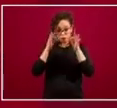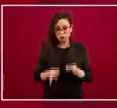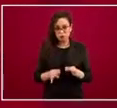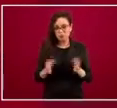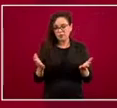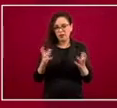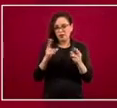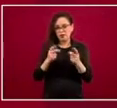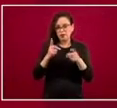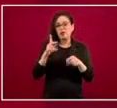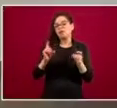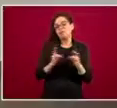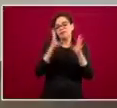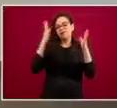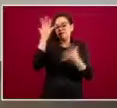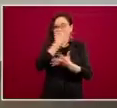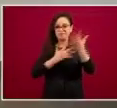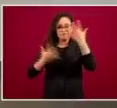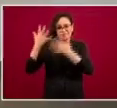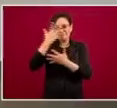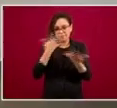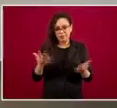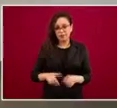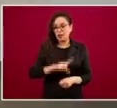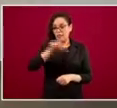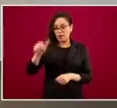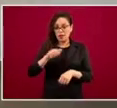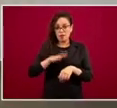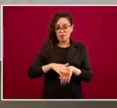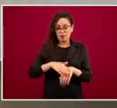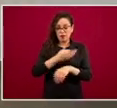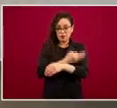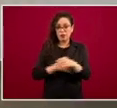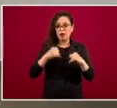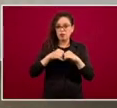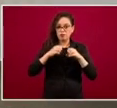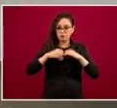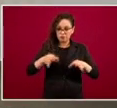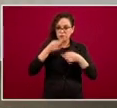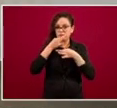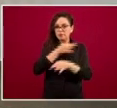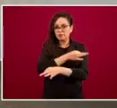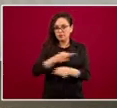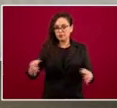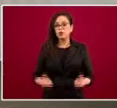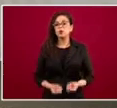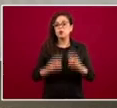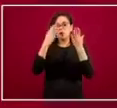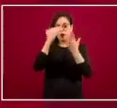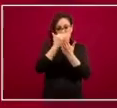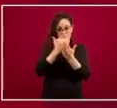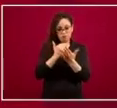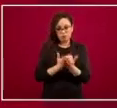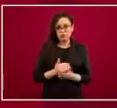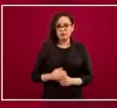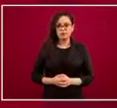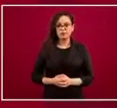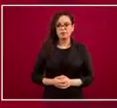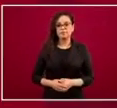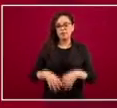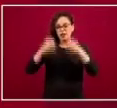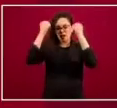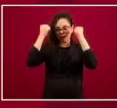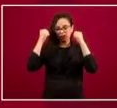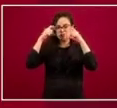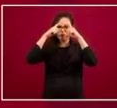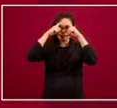we have all sorts of medical protection equipment coming. I will not be giving you specific amounts because there will be a press conference